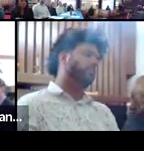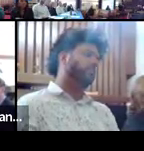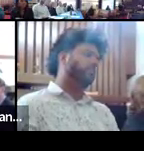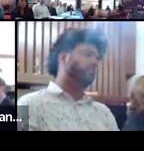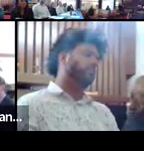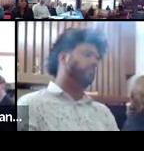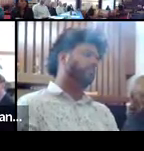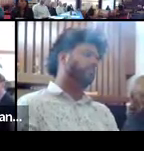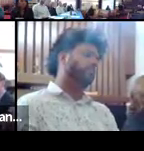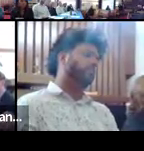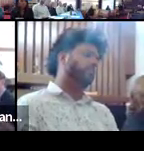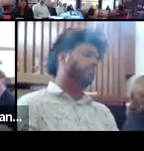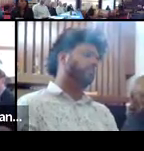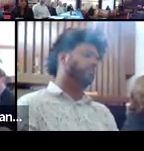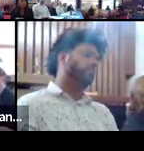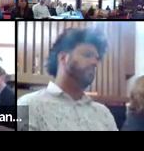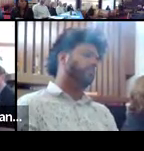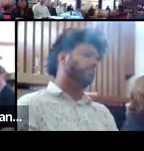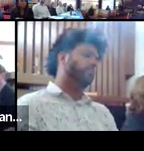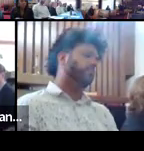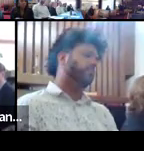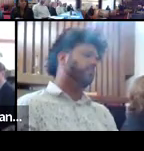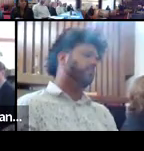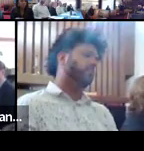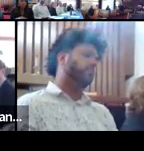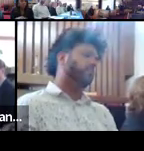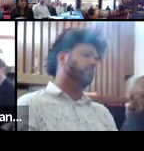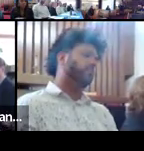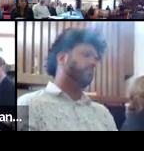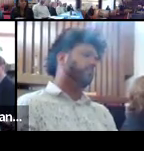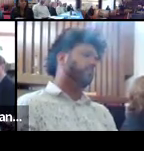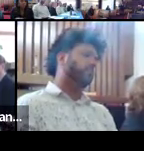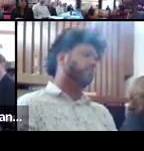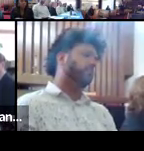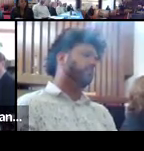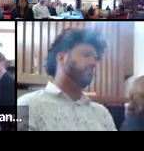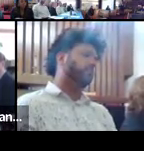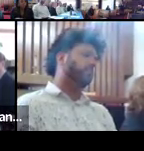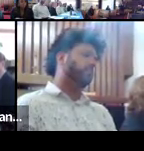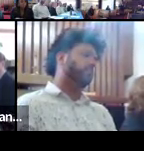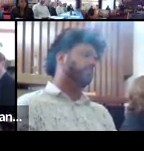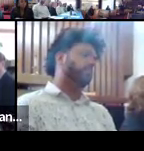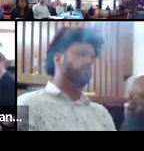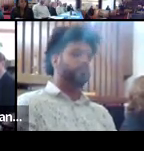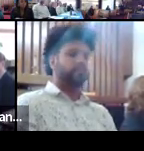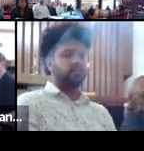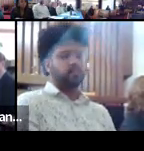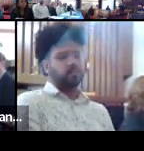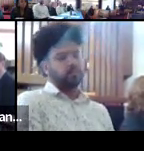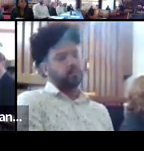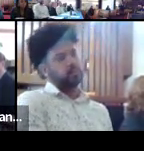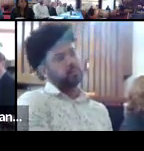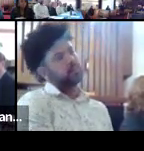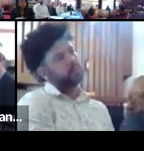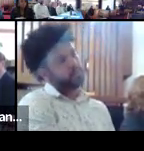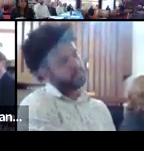done, there is a conglomerate of stores that will come area, but we do have to focus